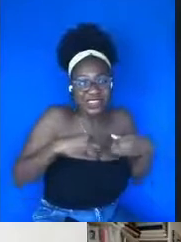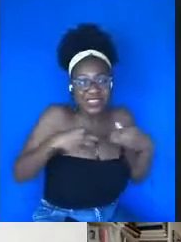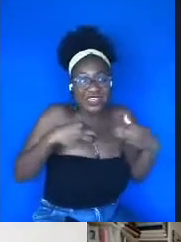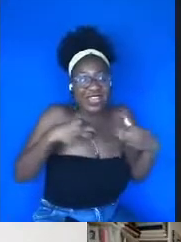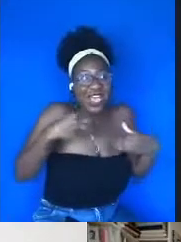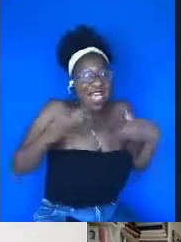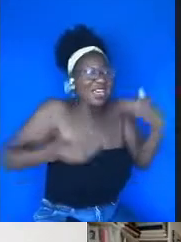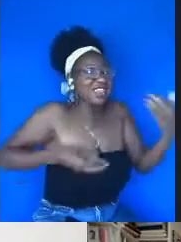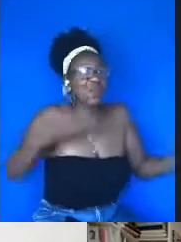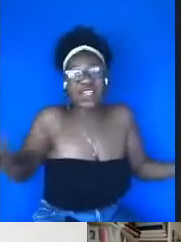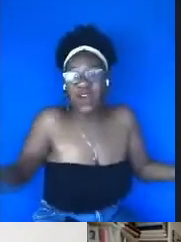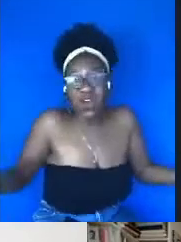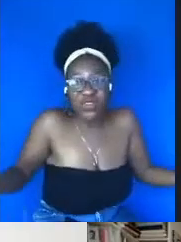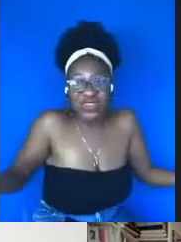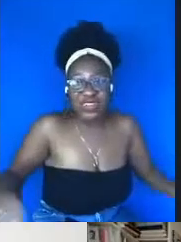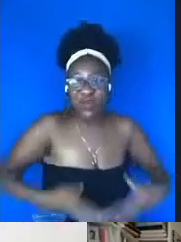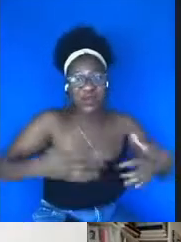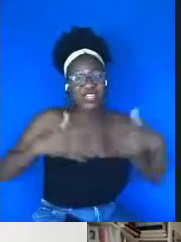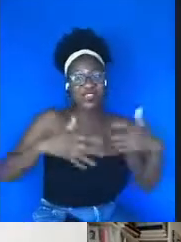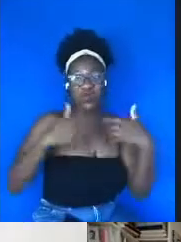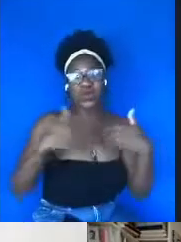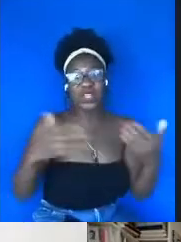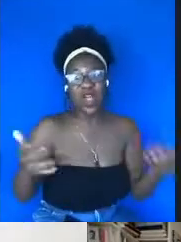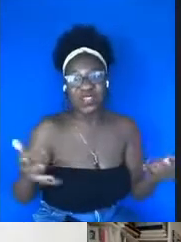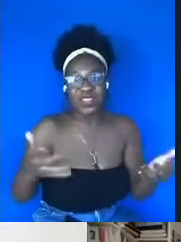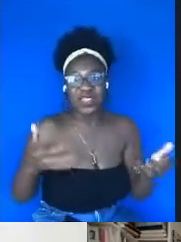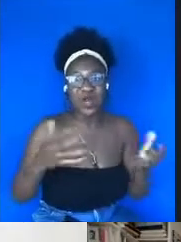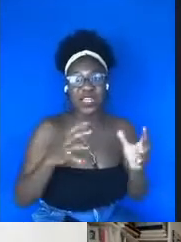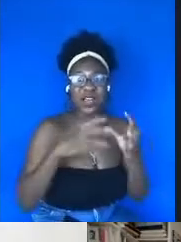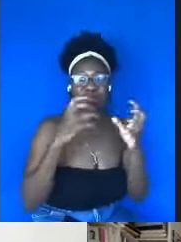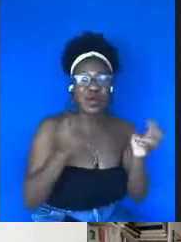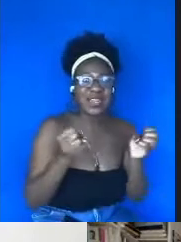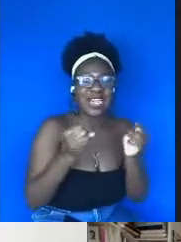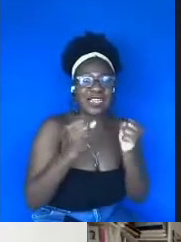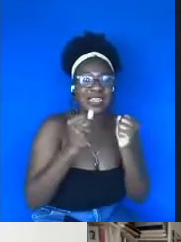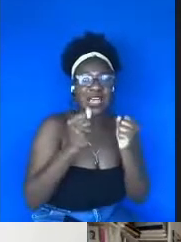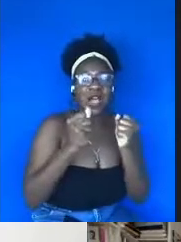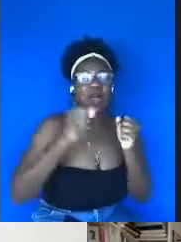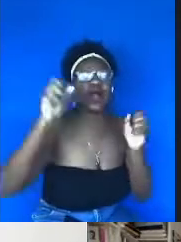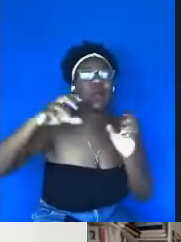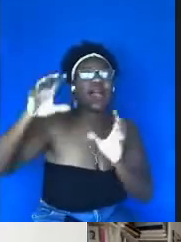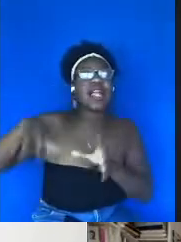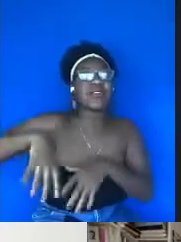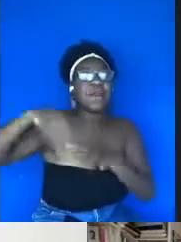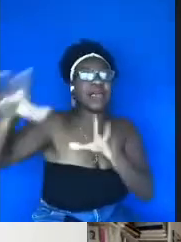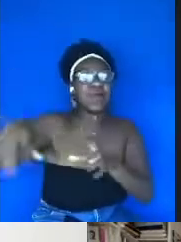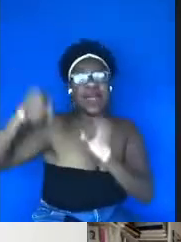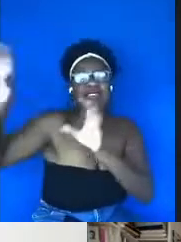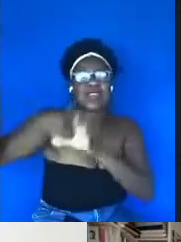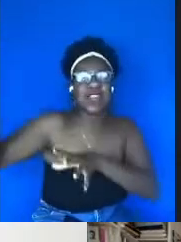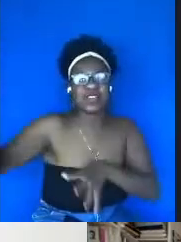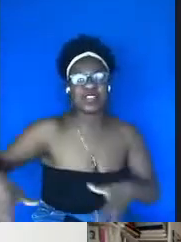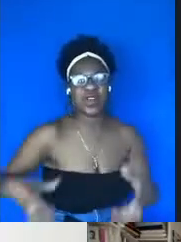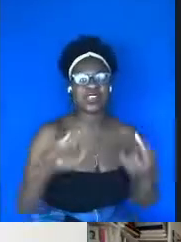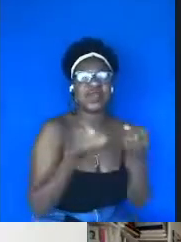We're just more evolved. Like we really are. I think that's why a lot of women and or why a lot of men